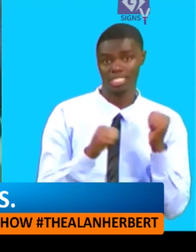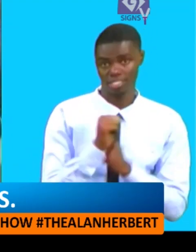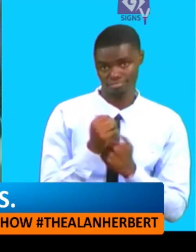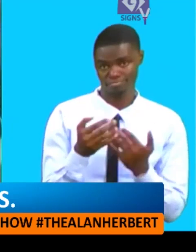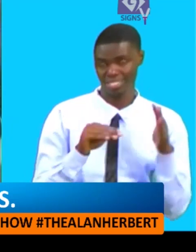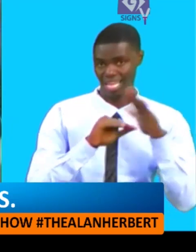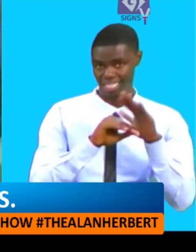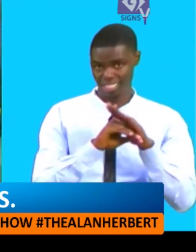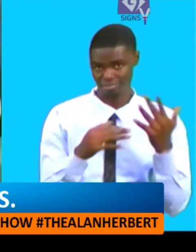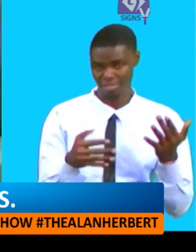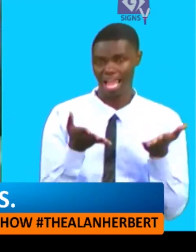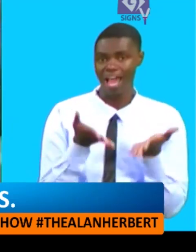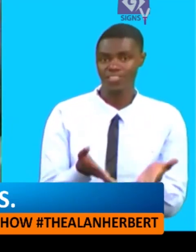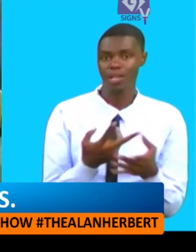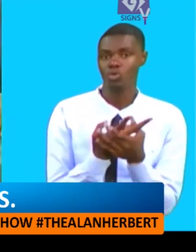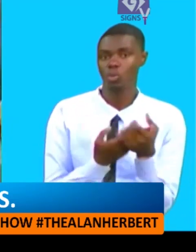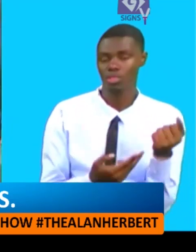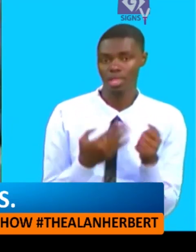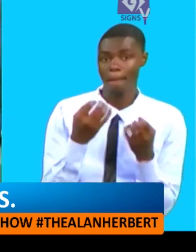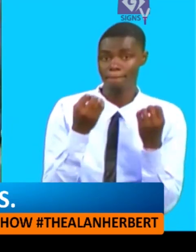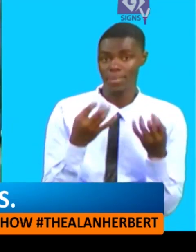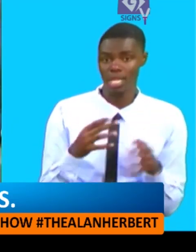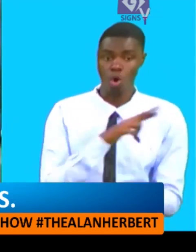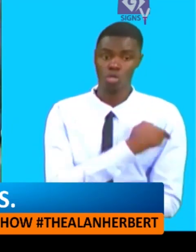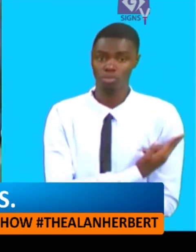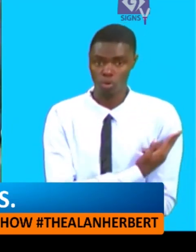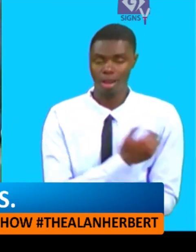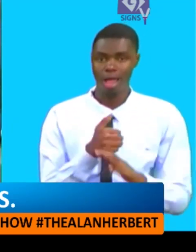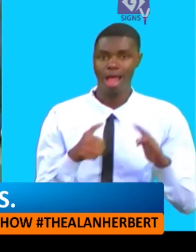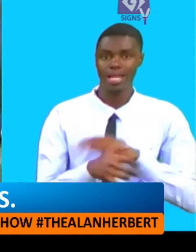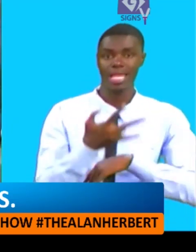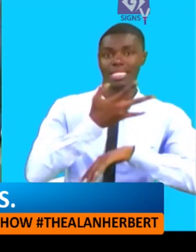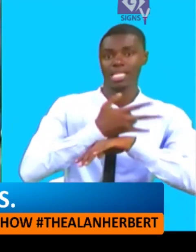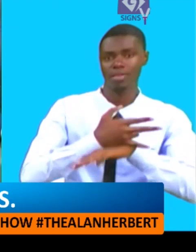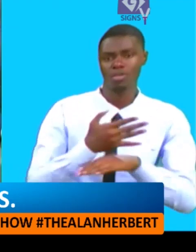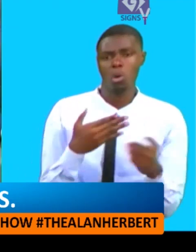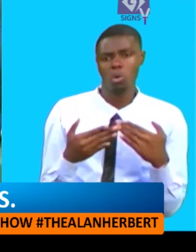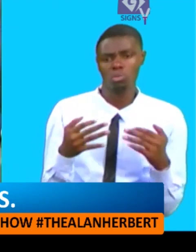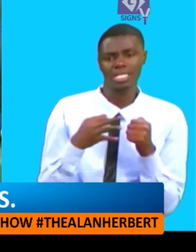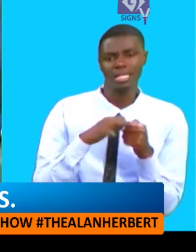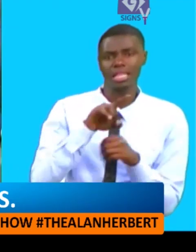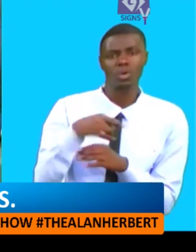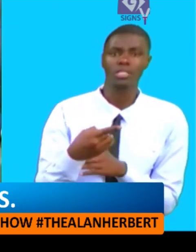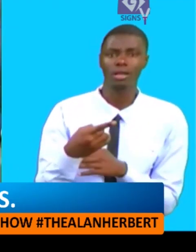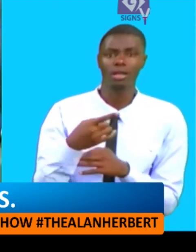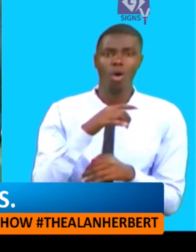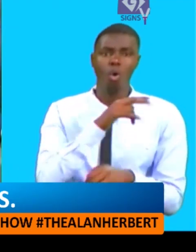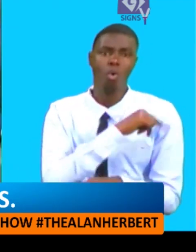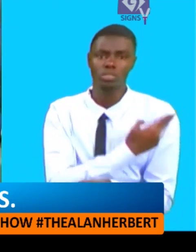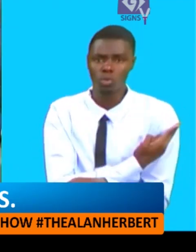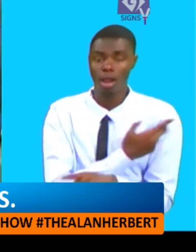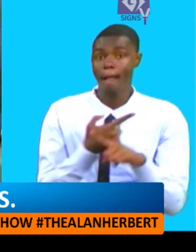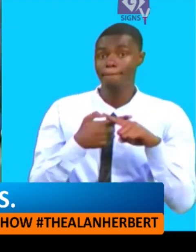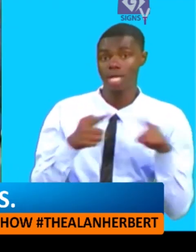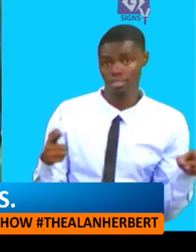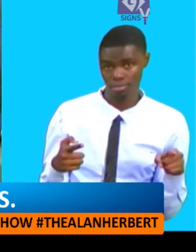is available to both. Yes. Because majority of hospitals are under NHIF. We have almost 8,000 facilities on board. But once